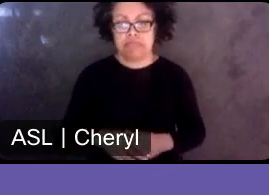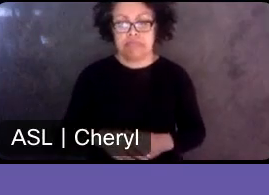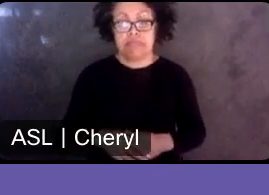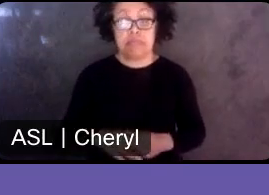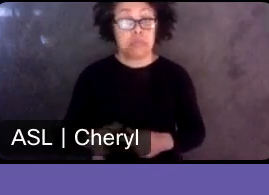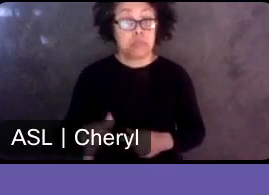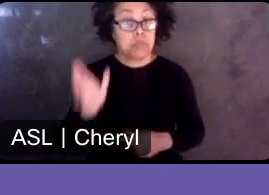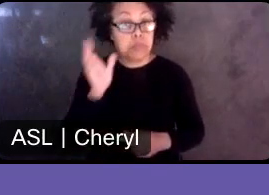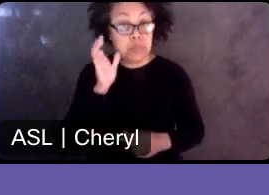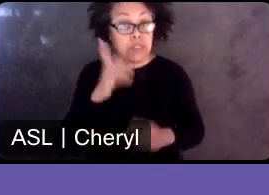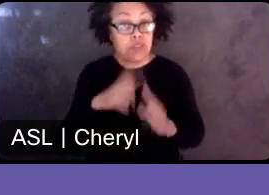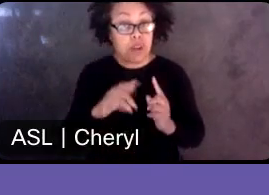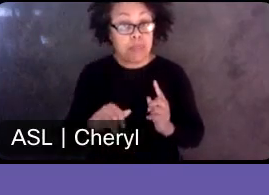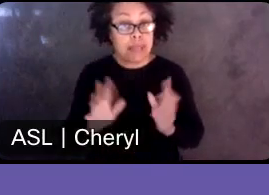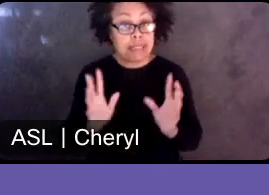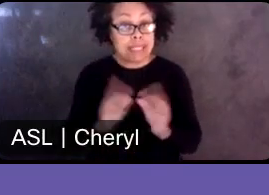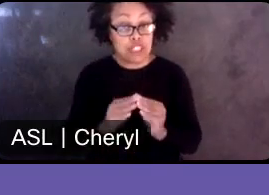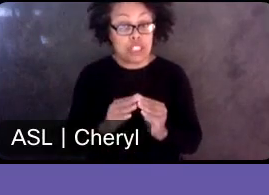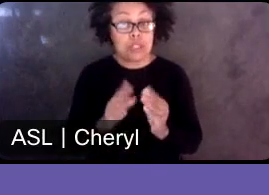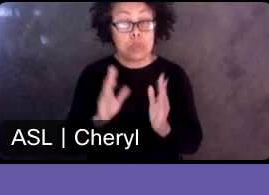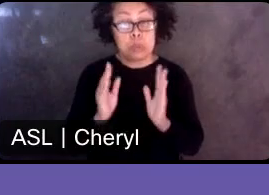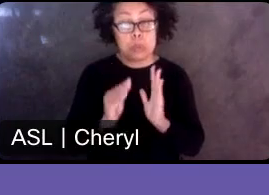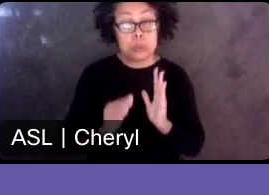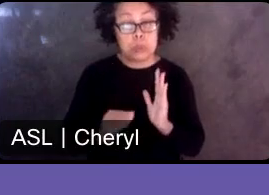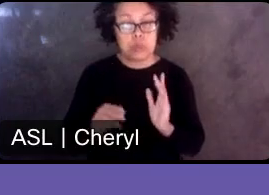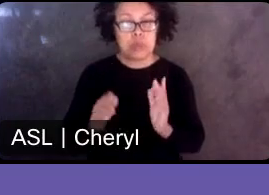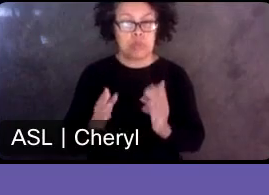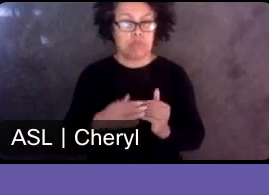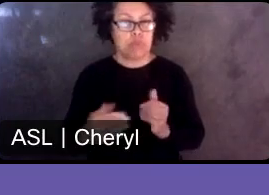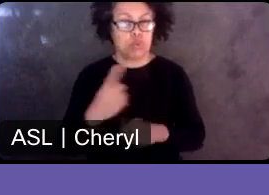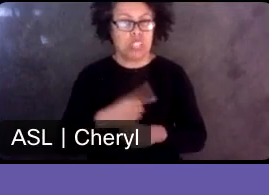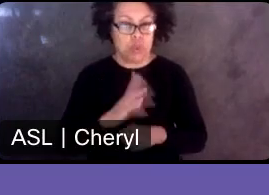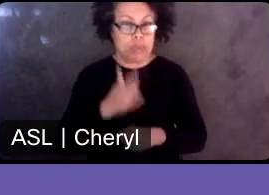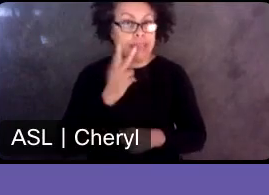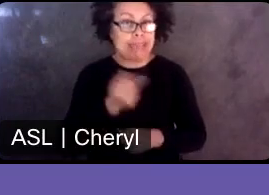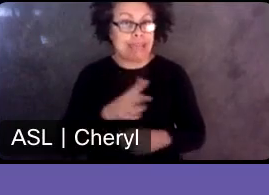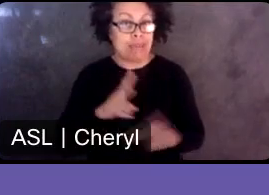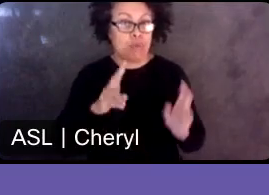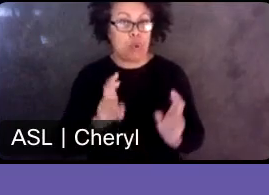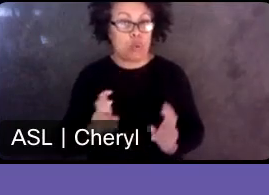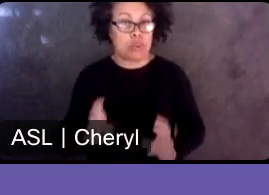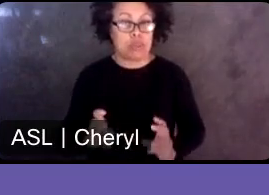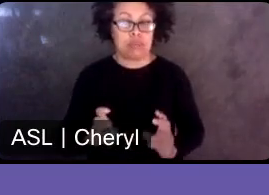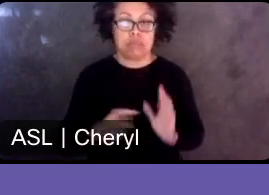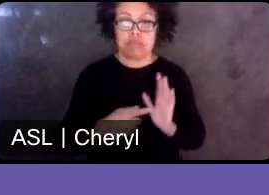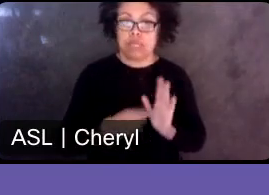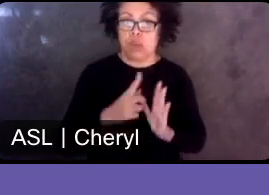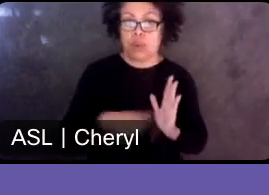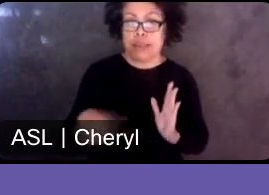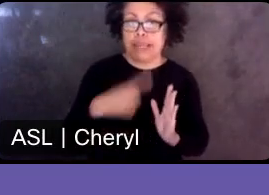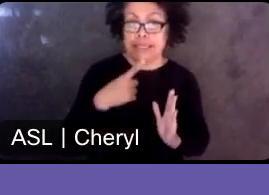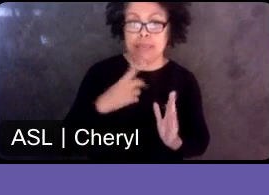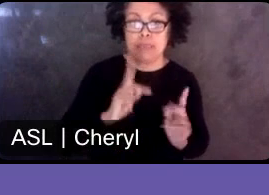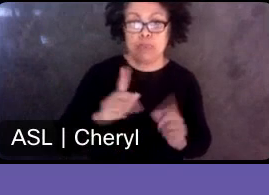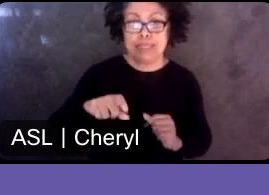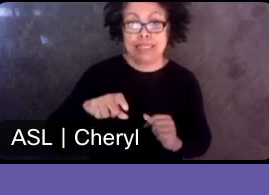listening sessions and survey are included throughout this presentation, illustrating the reported needs. Please note, quotes